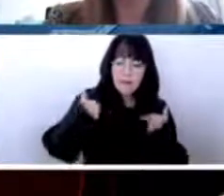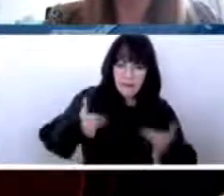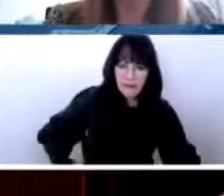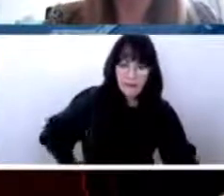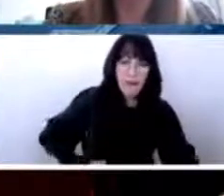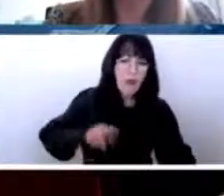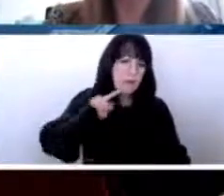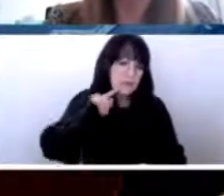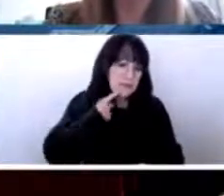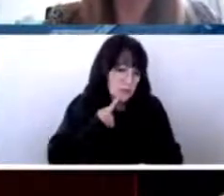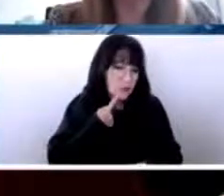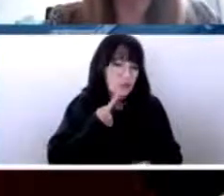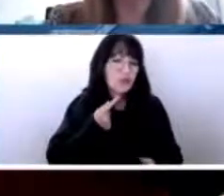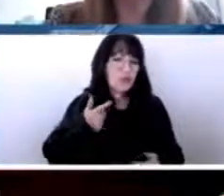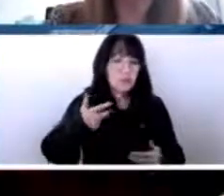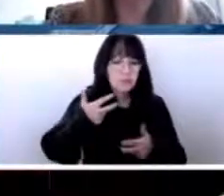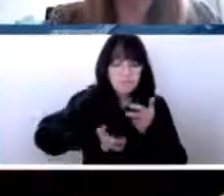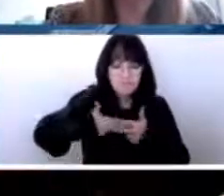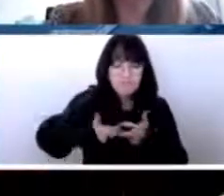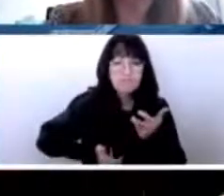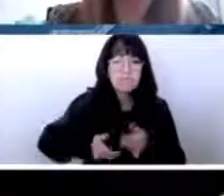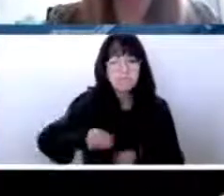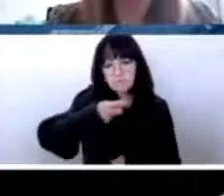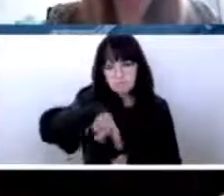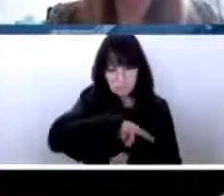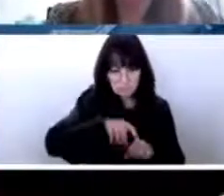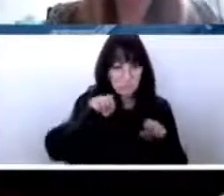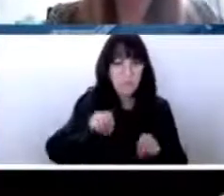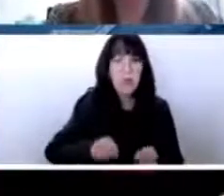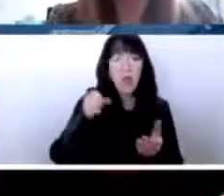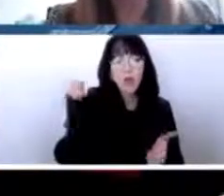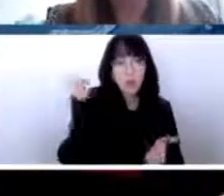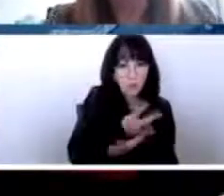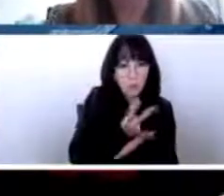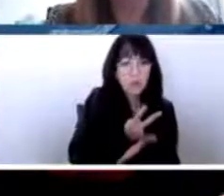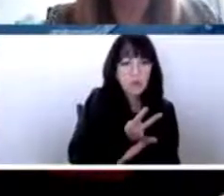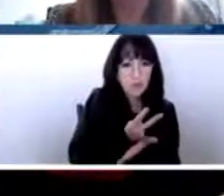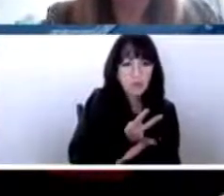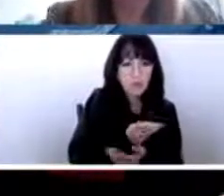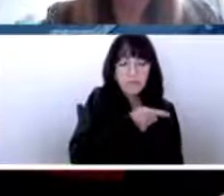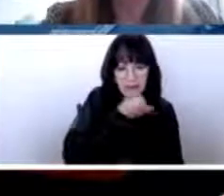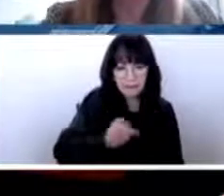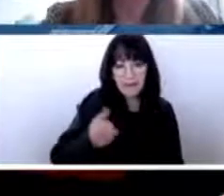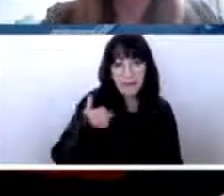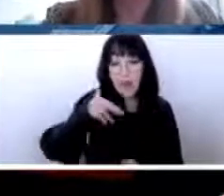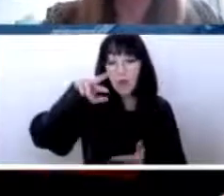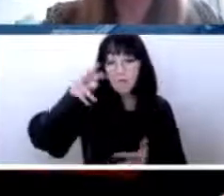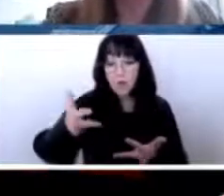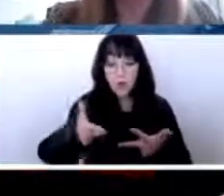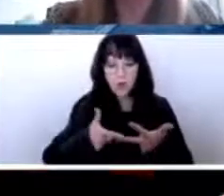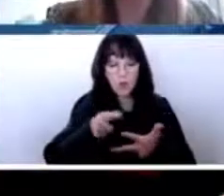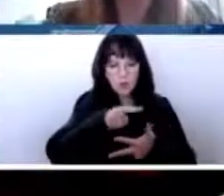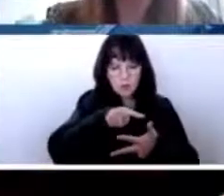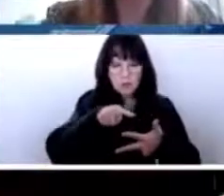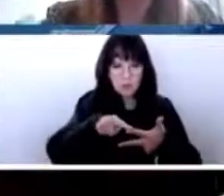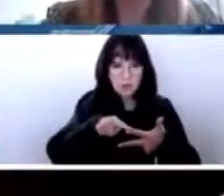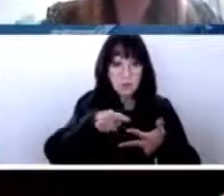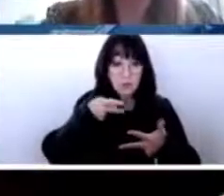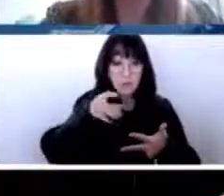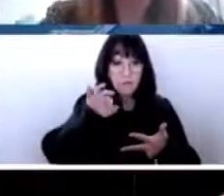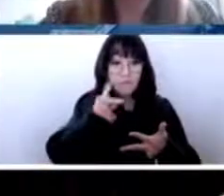that are considered to have an equivalent level of immunocompromise. For these individuals, the 2-dose primary